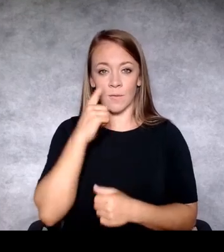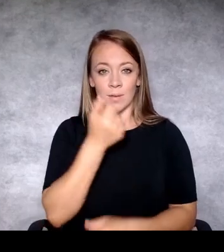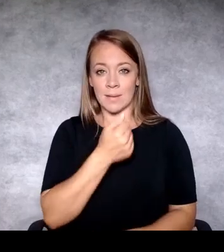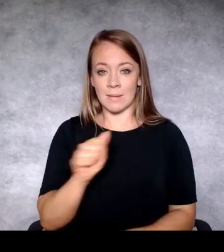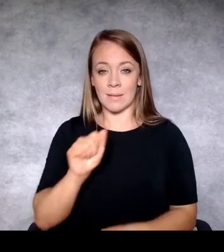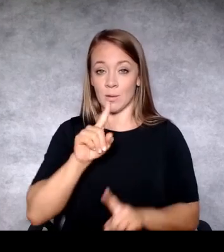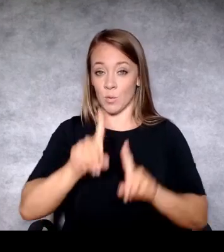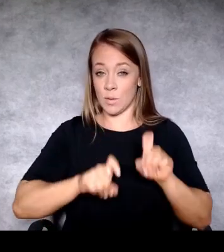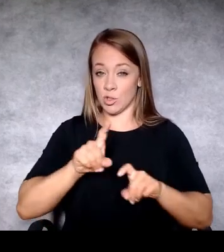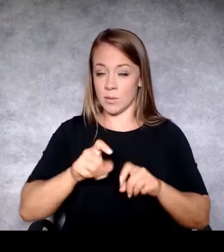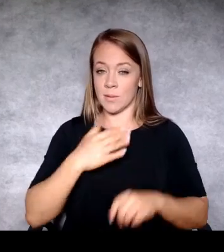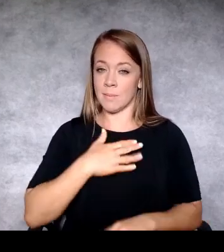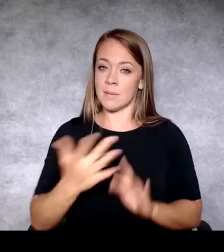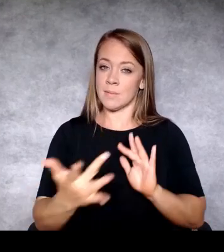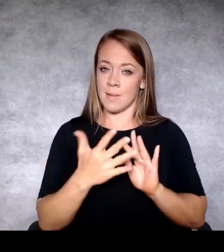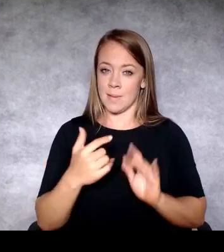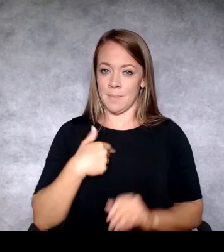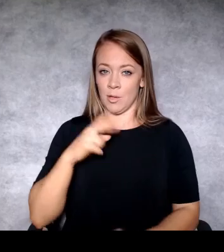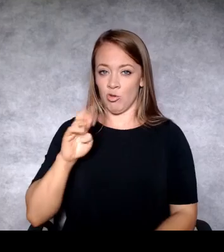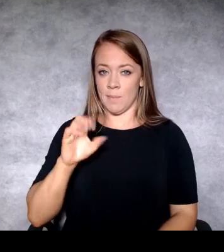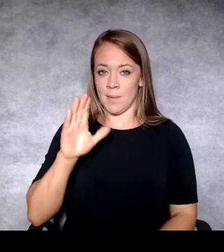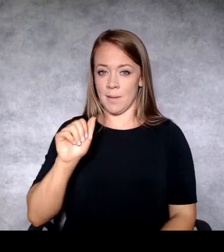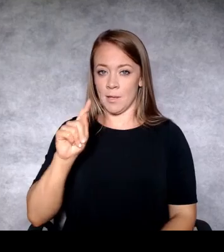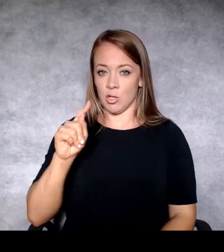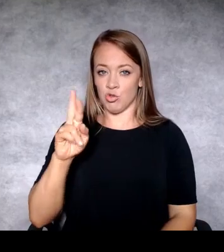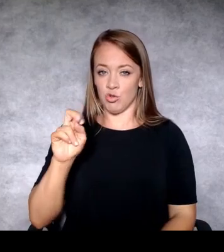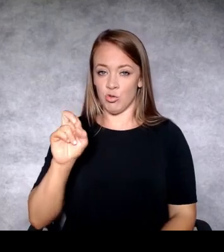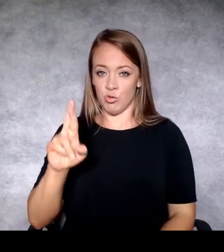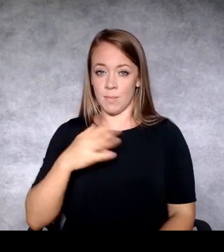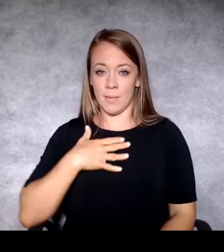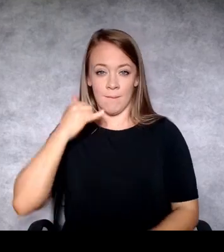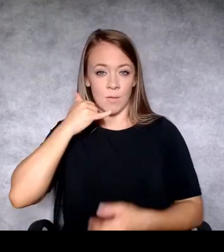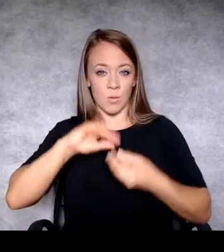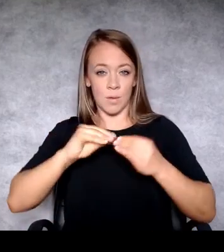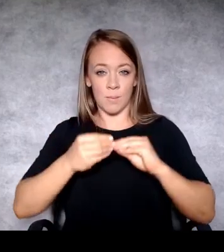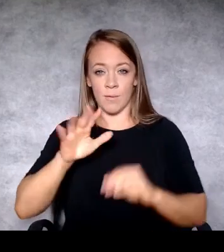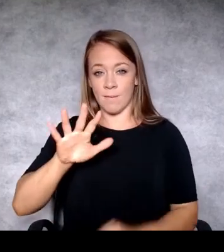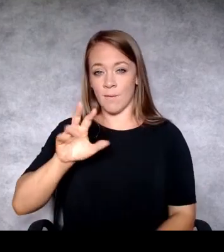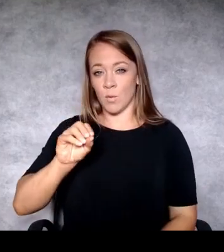For any questions, please contact me, Rebecca Turner. I can be reached at